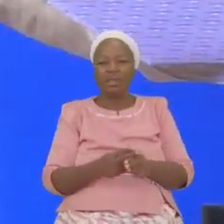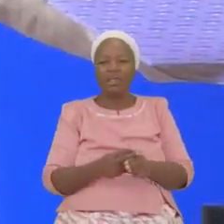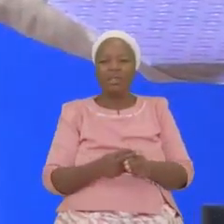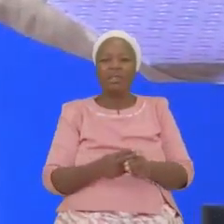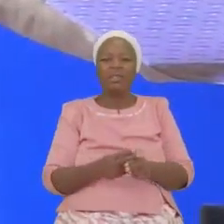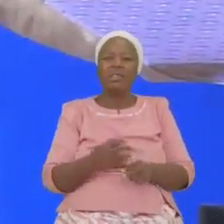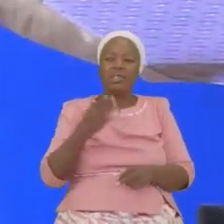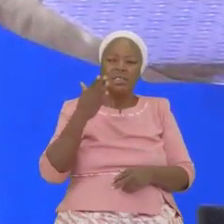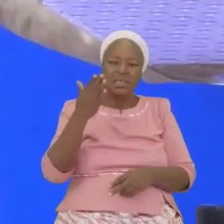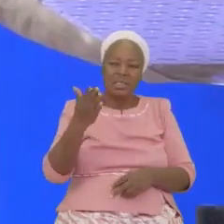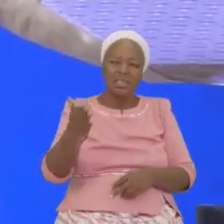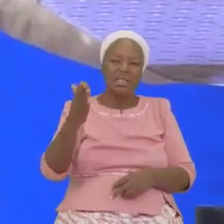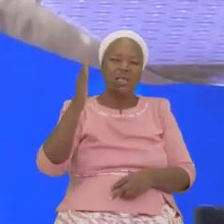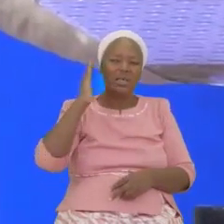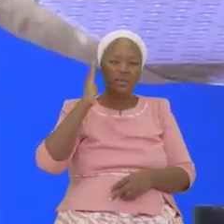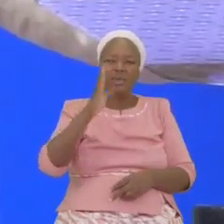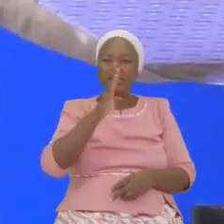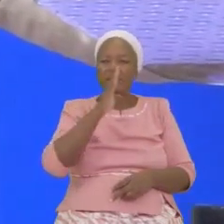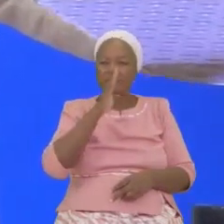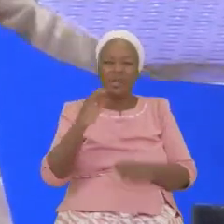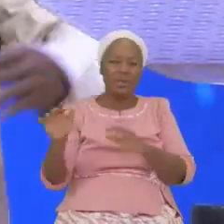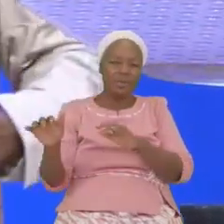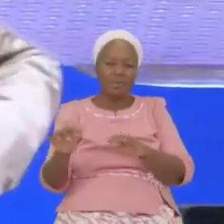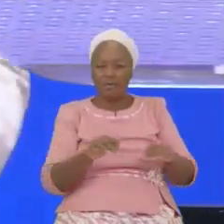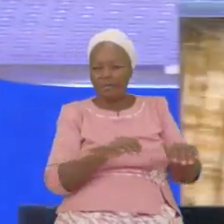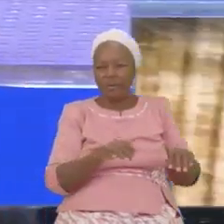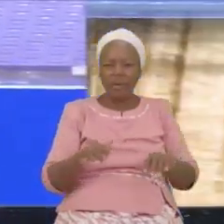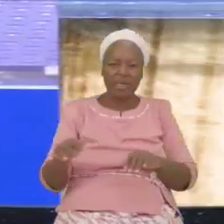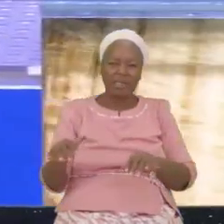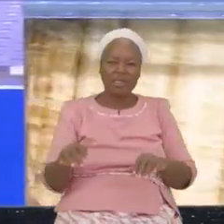will be performance.